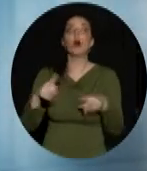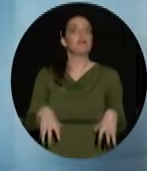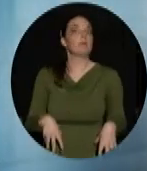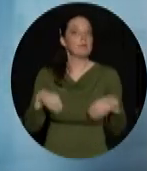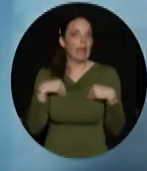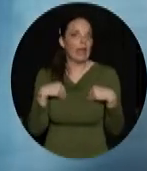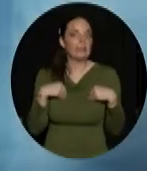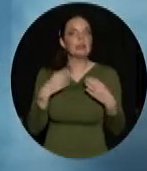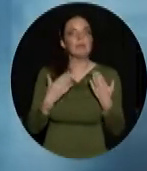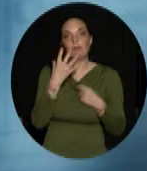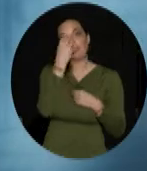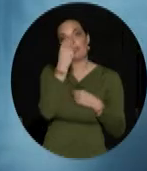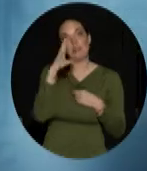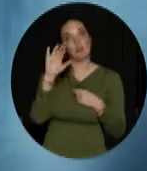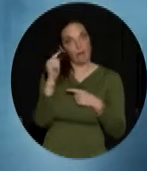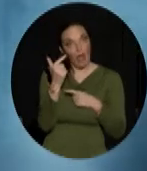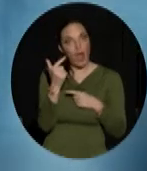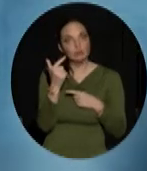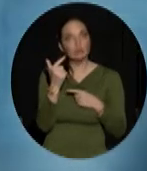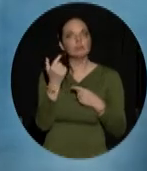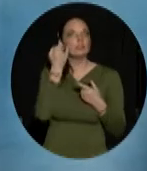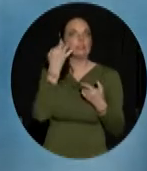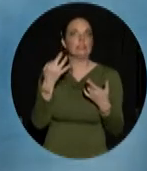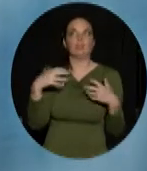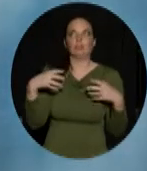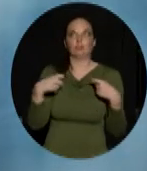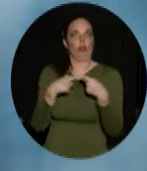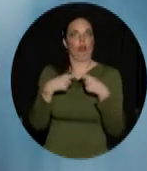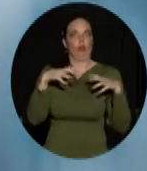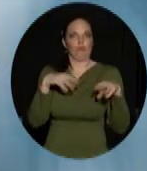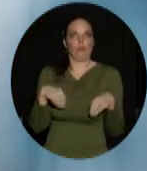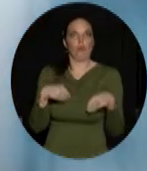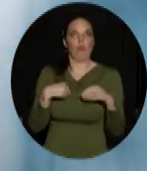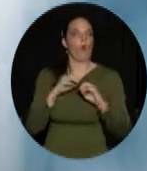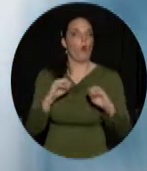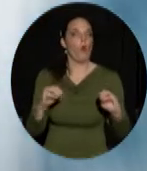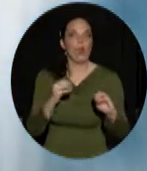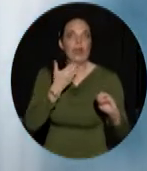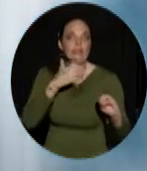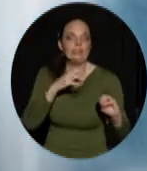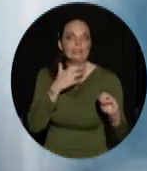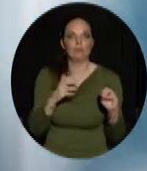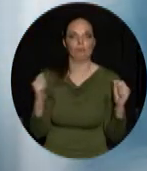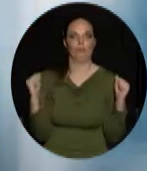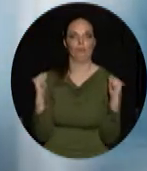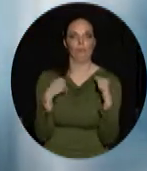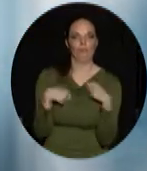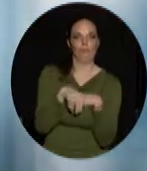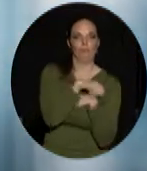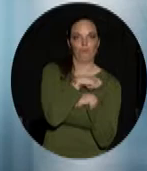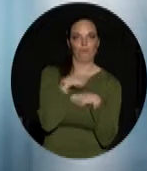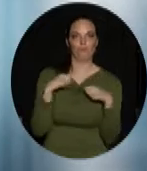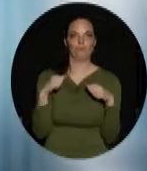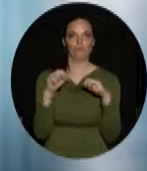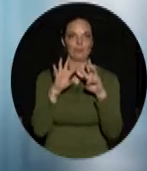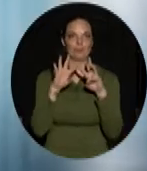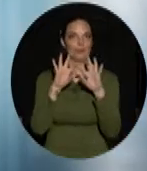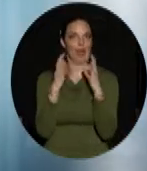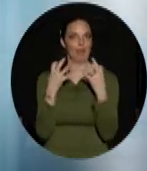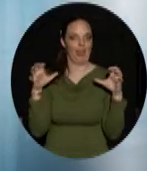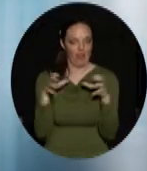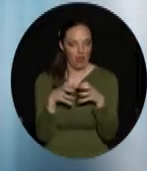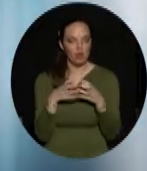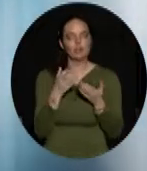sleeping bags. If you do end up without power and you want to stay warm, that's another great way to kind of snuggle up with the family. If you have children or if you